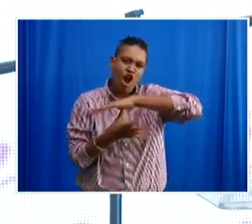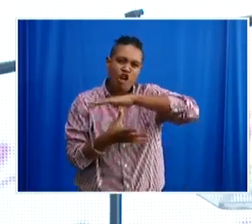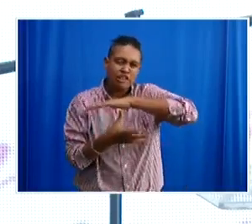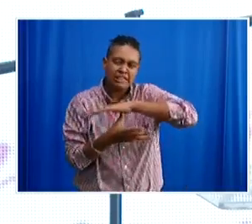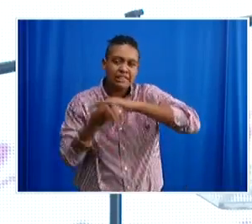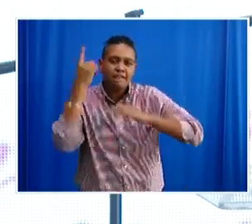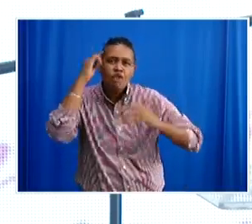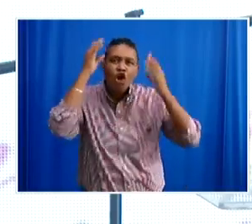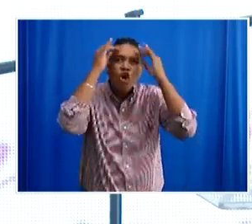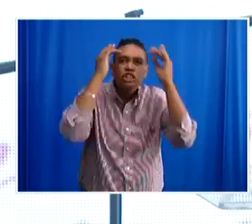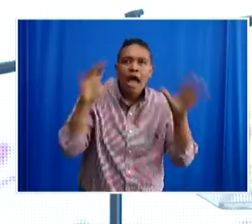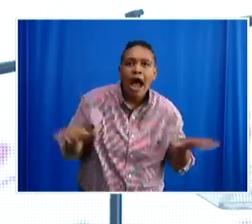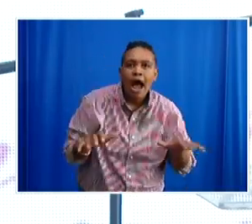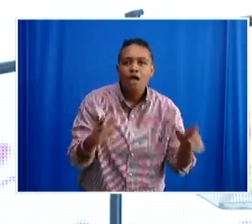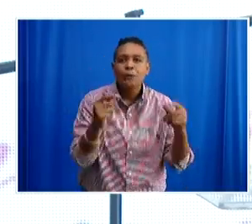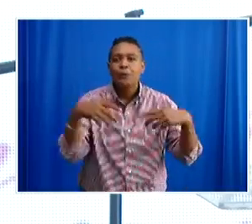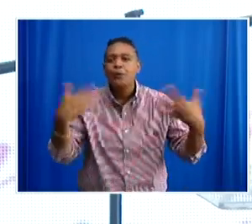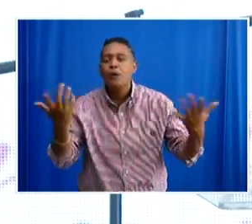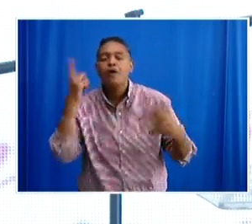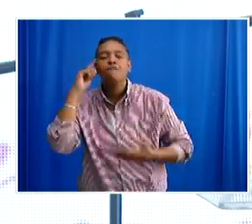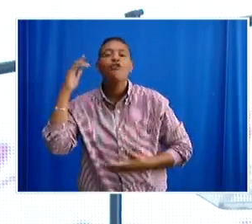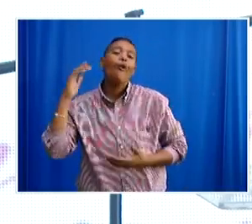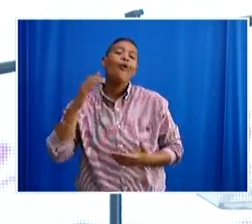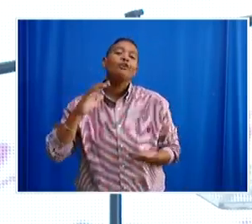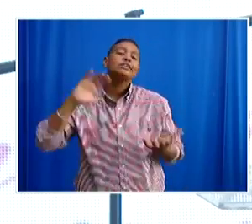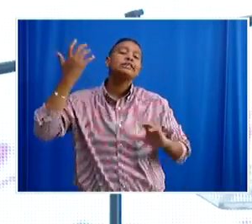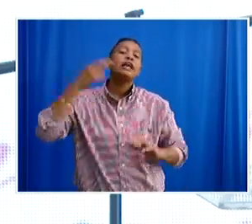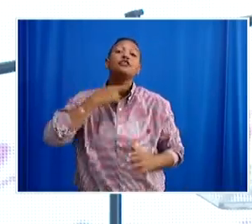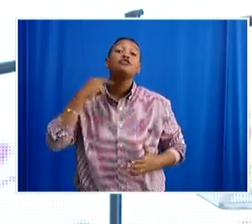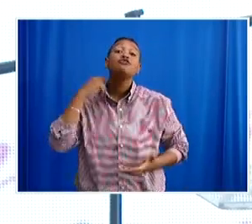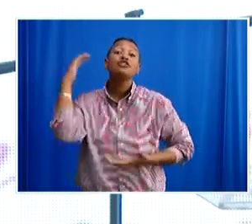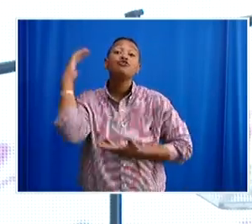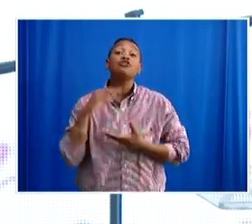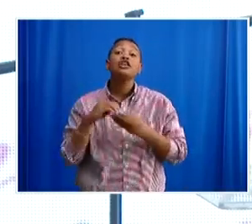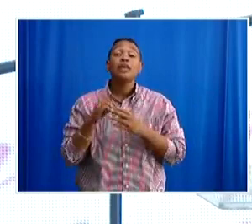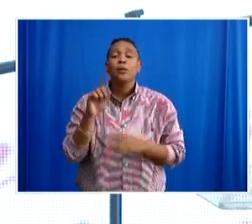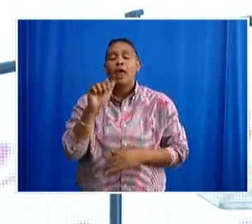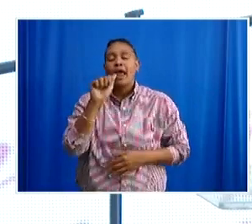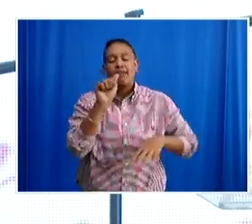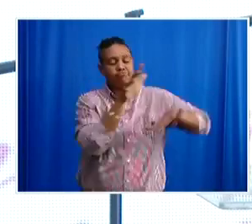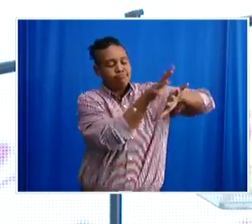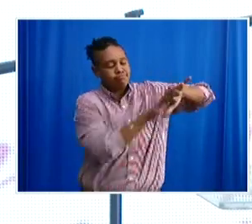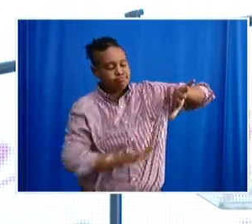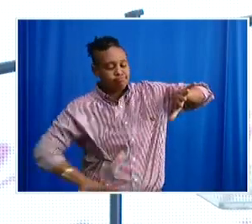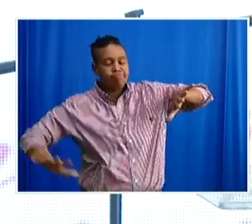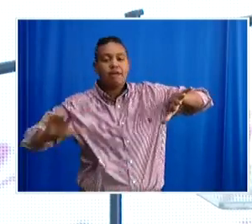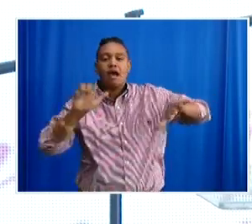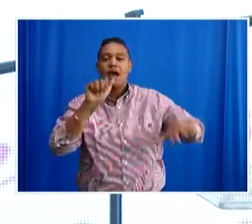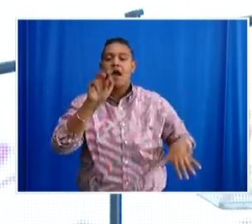concerted action for disaster risk reduction in the Americas and the Caribbean.